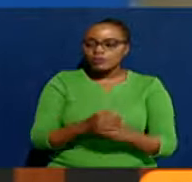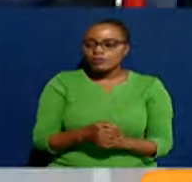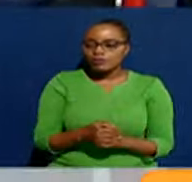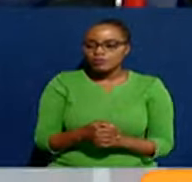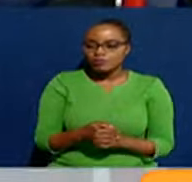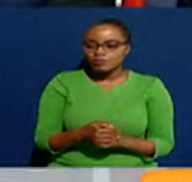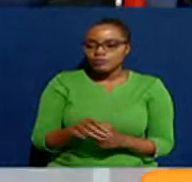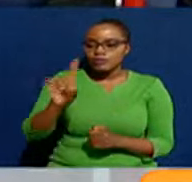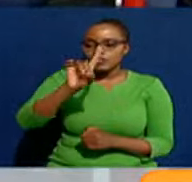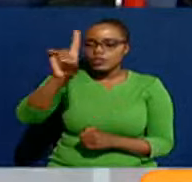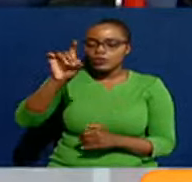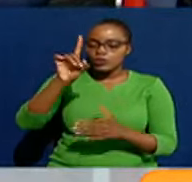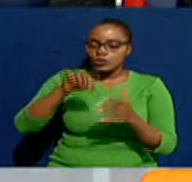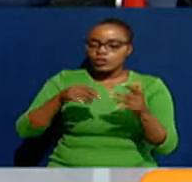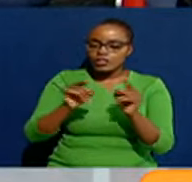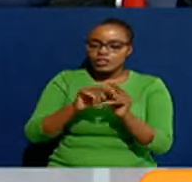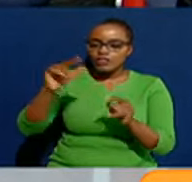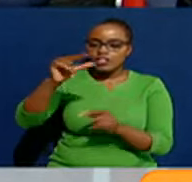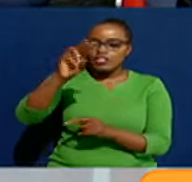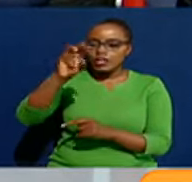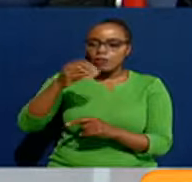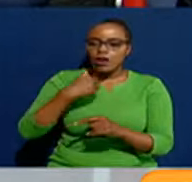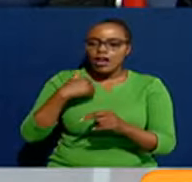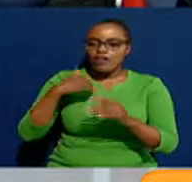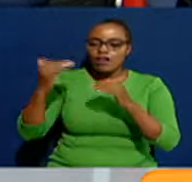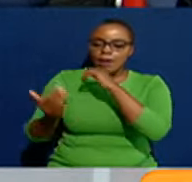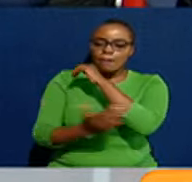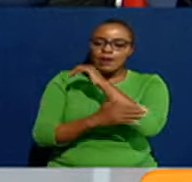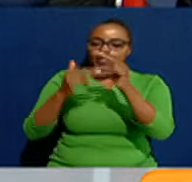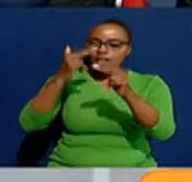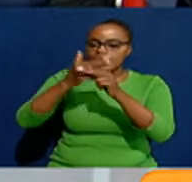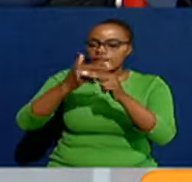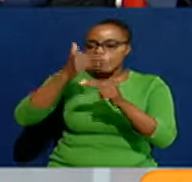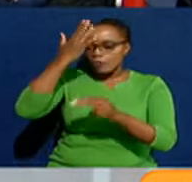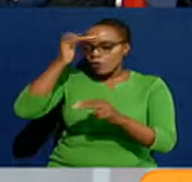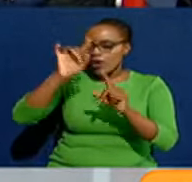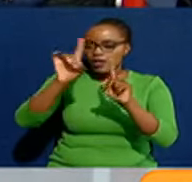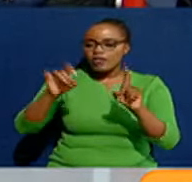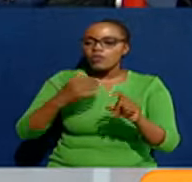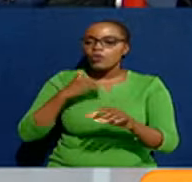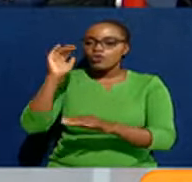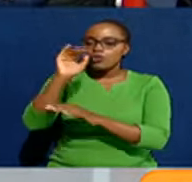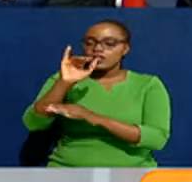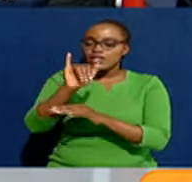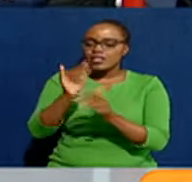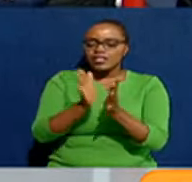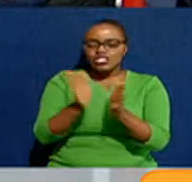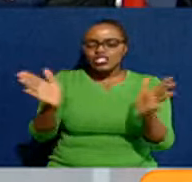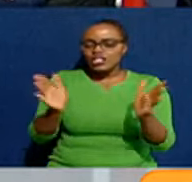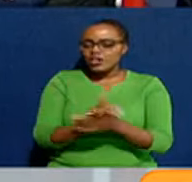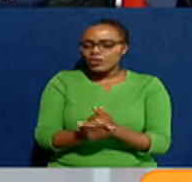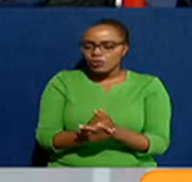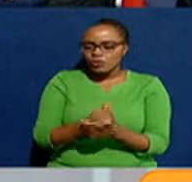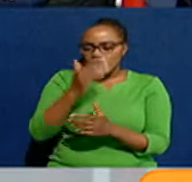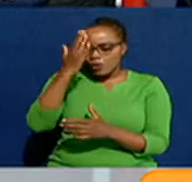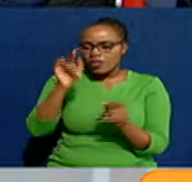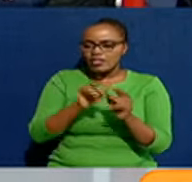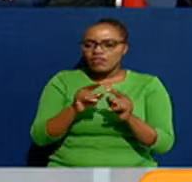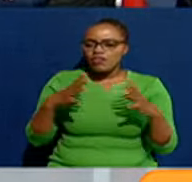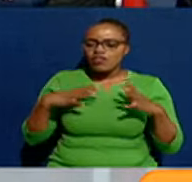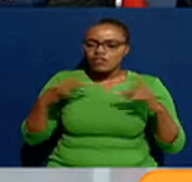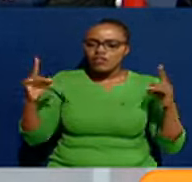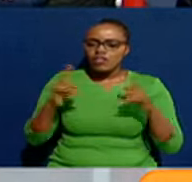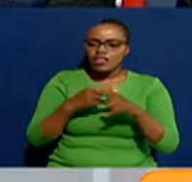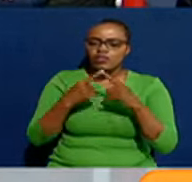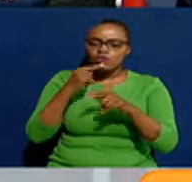the question is, why does GMO have such a bad name then? Why? I want to ask you that in general. Mm-hmm. Let's take a quick break